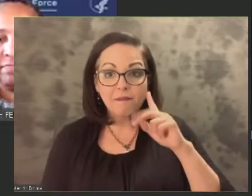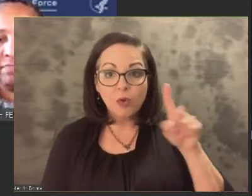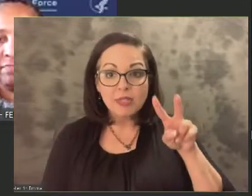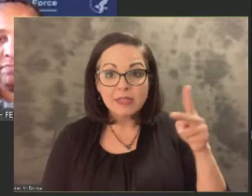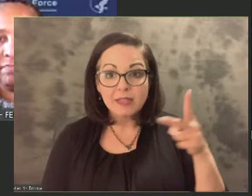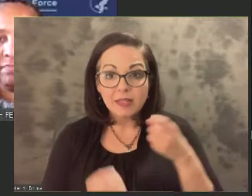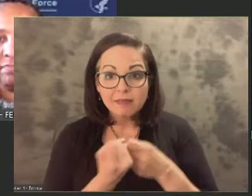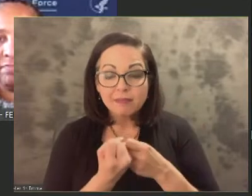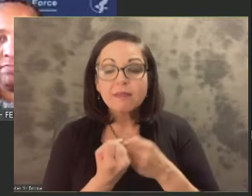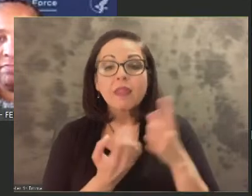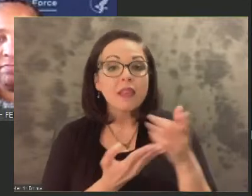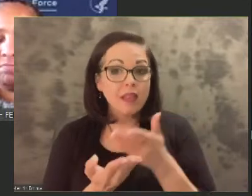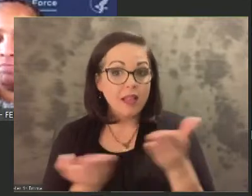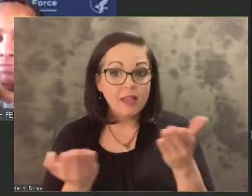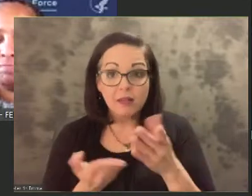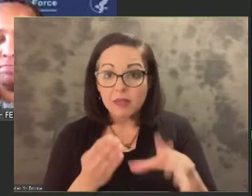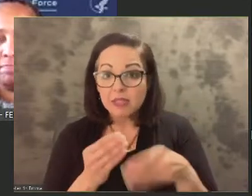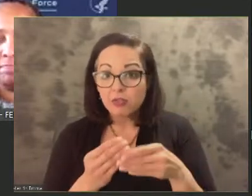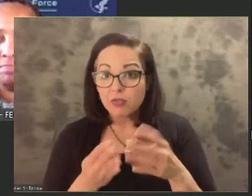additional discussion?